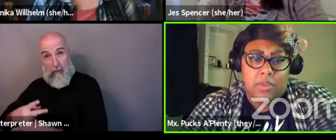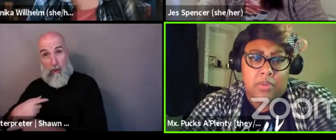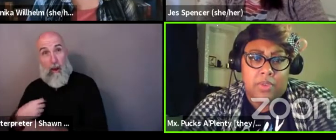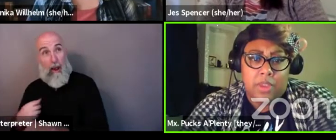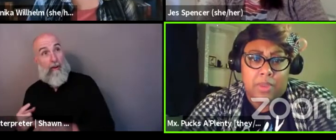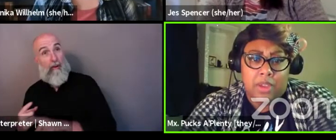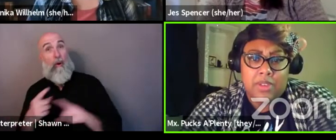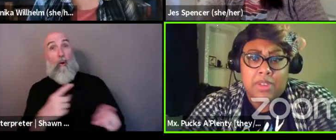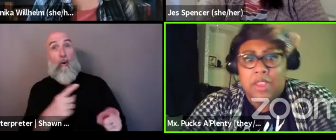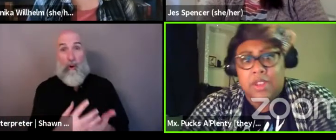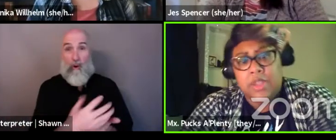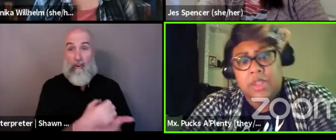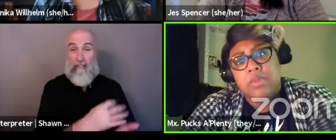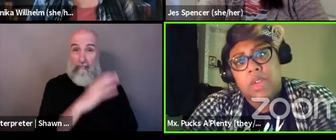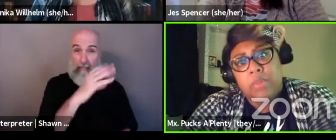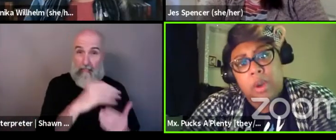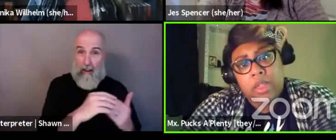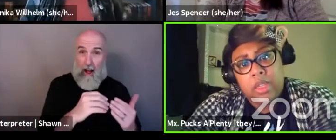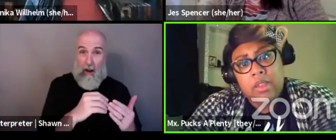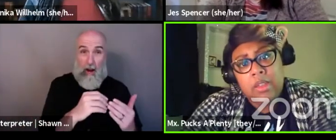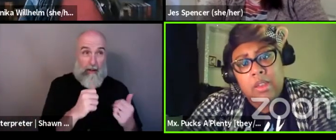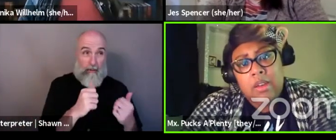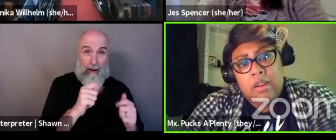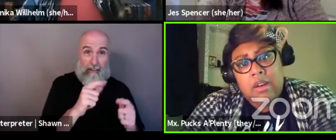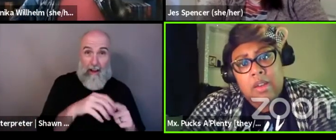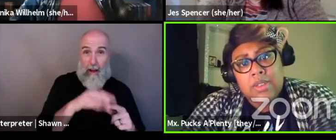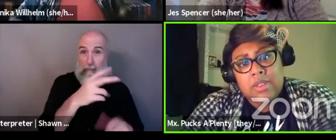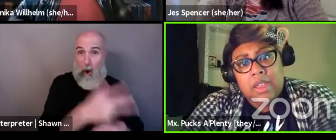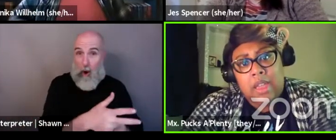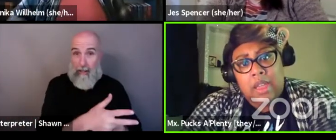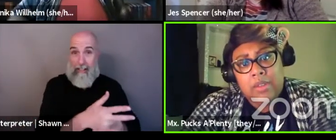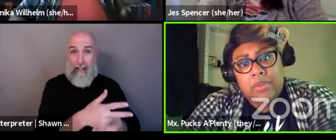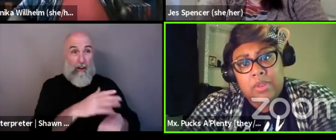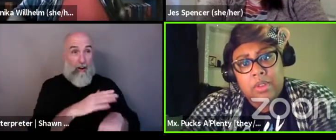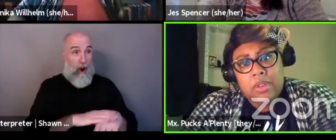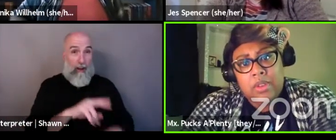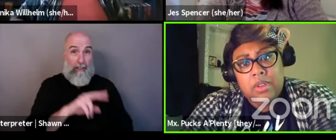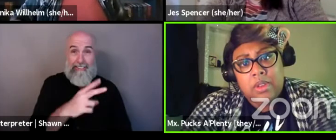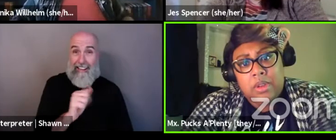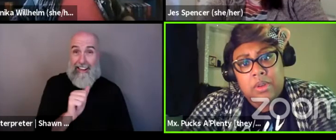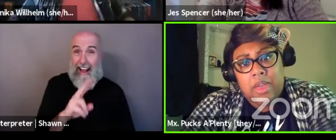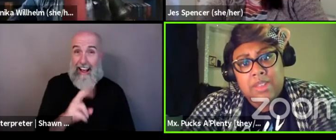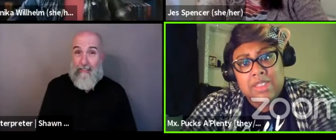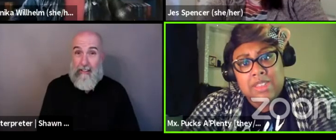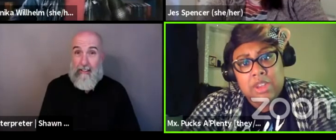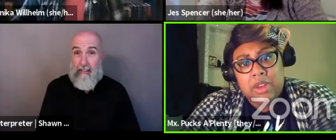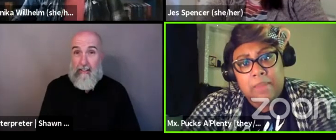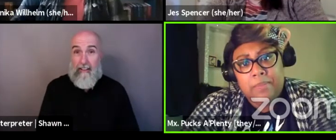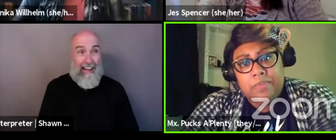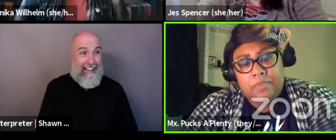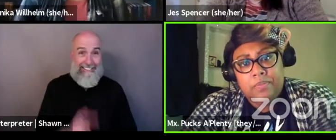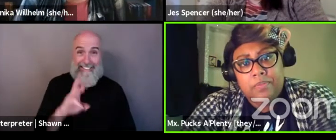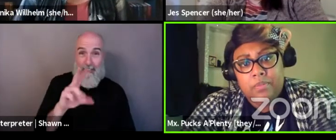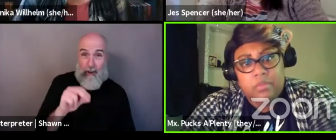get $50 and attempt to find parking on Second Ave, you know, at